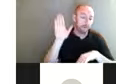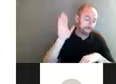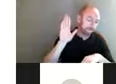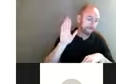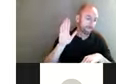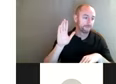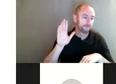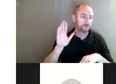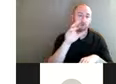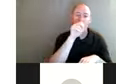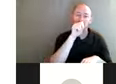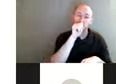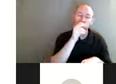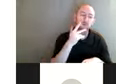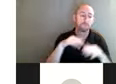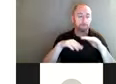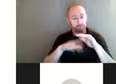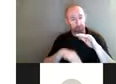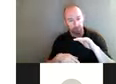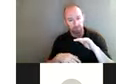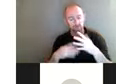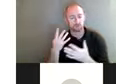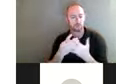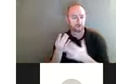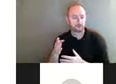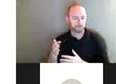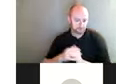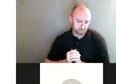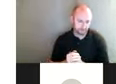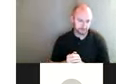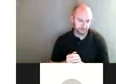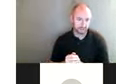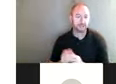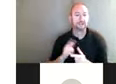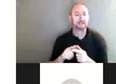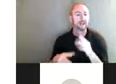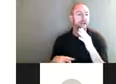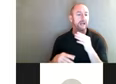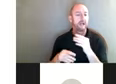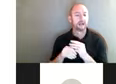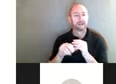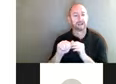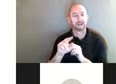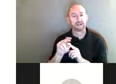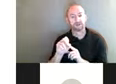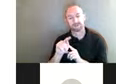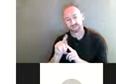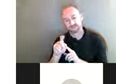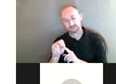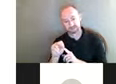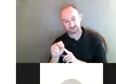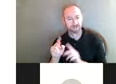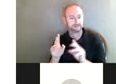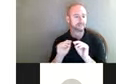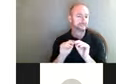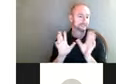in the orange shades and below is in the gray and blue. And then I added some annotation to the legend. So it was clear,